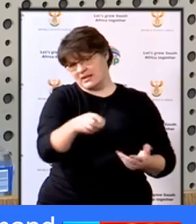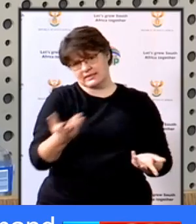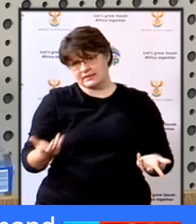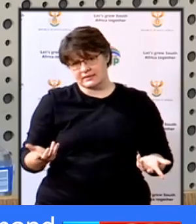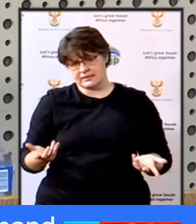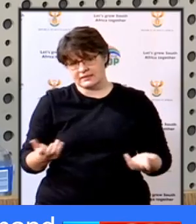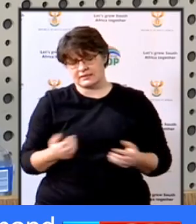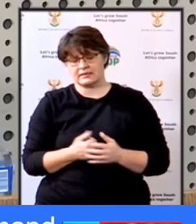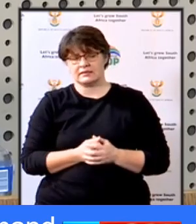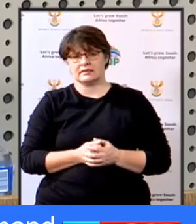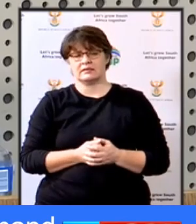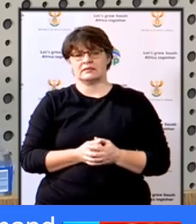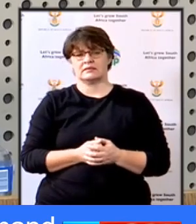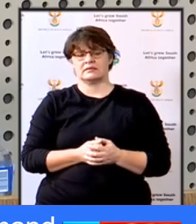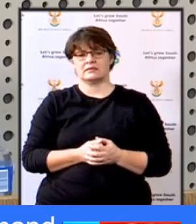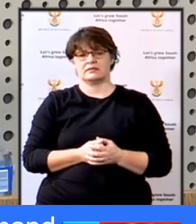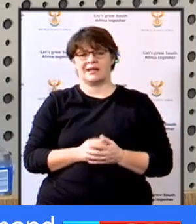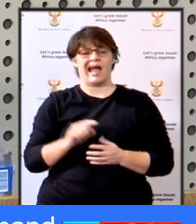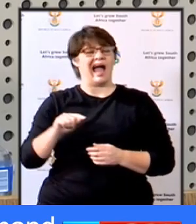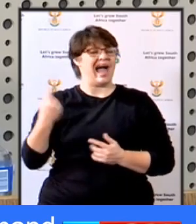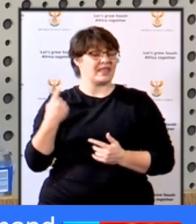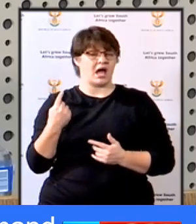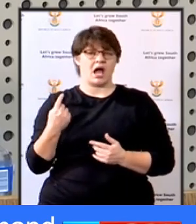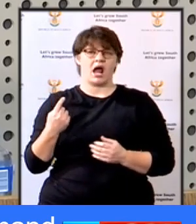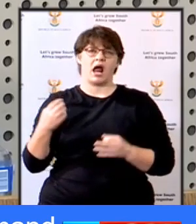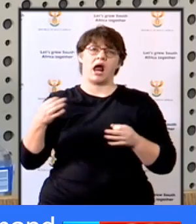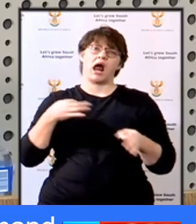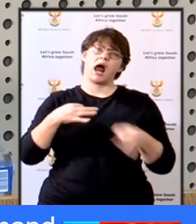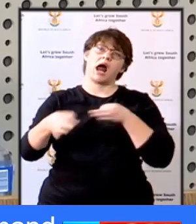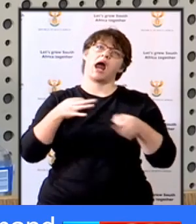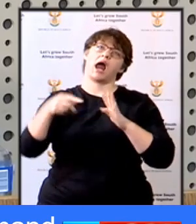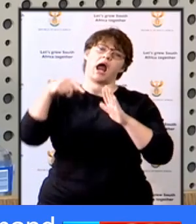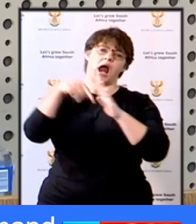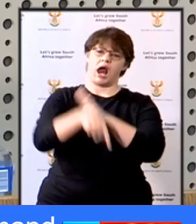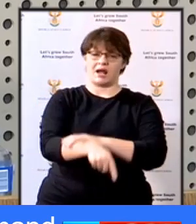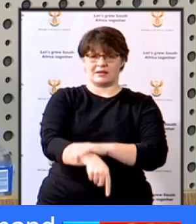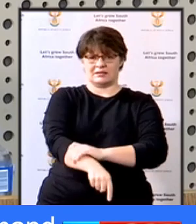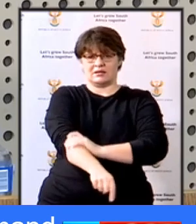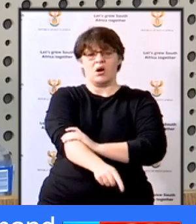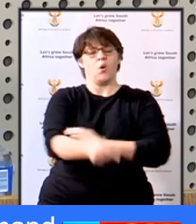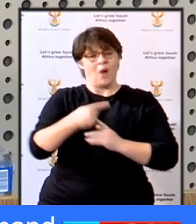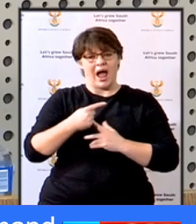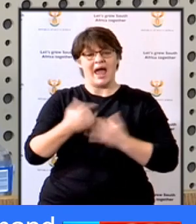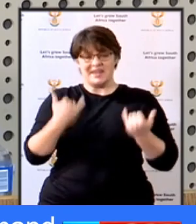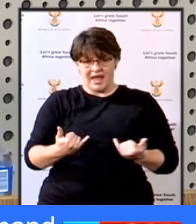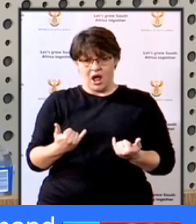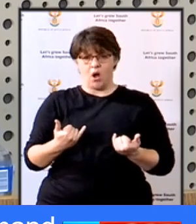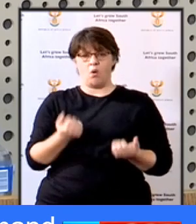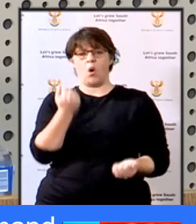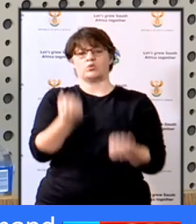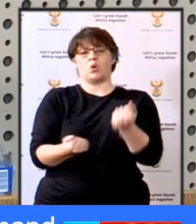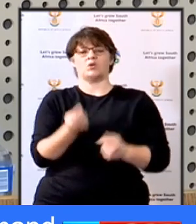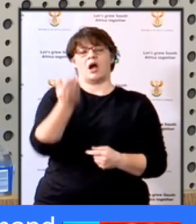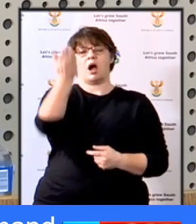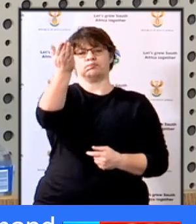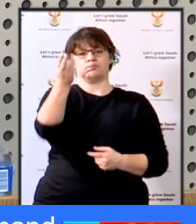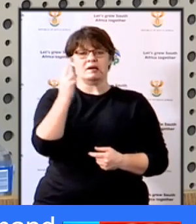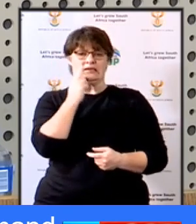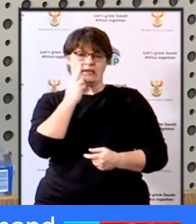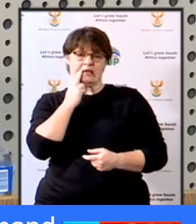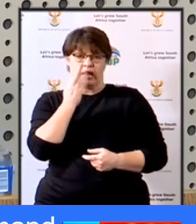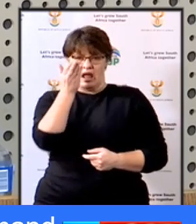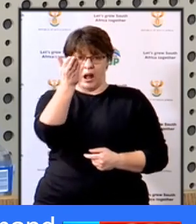The rest, I will not say much because this matter is in court as we speak.